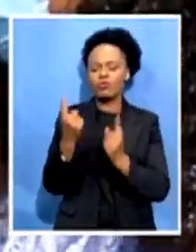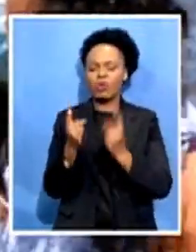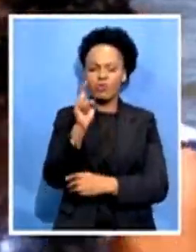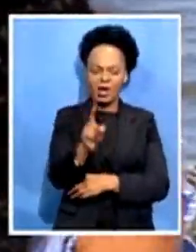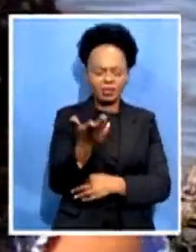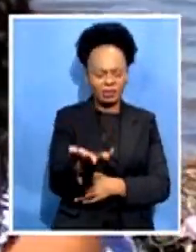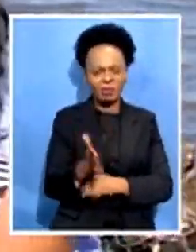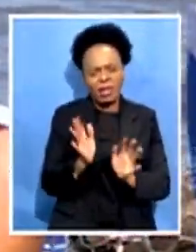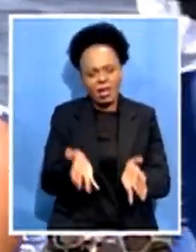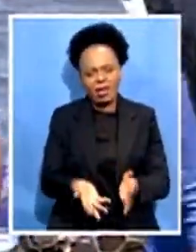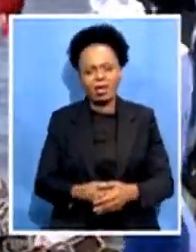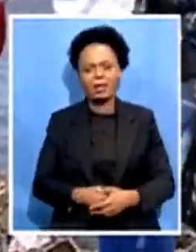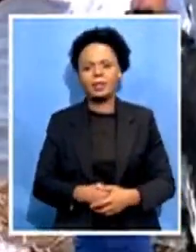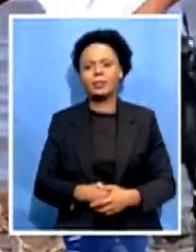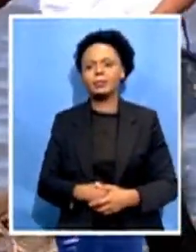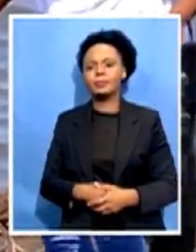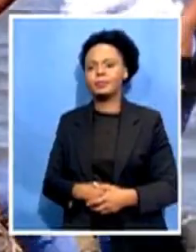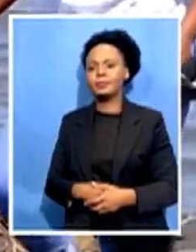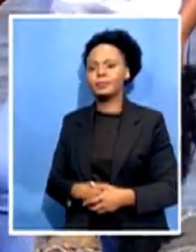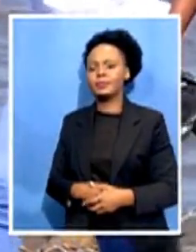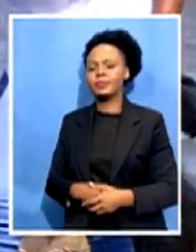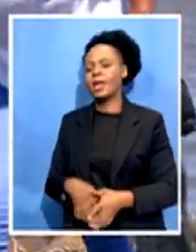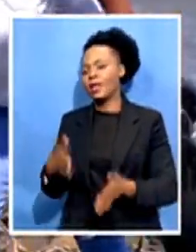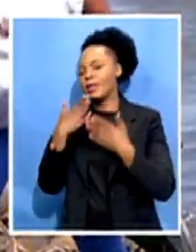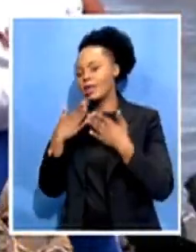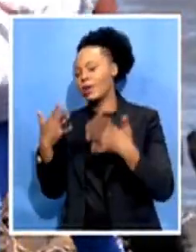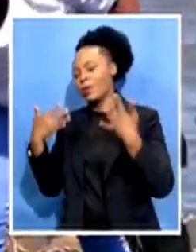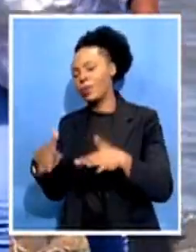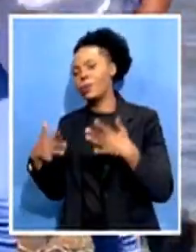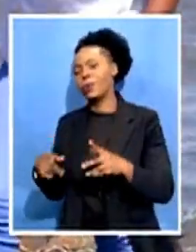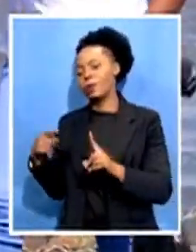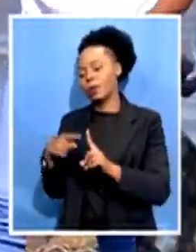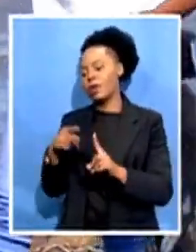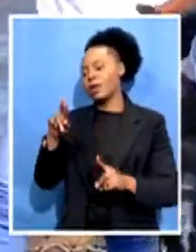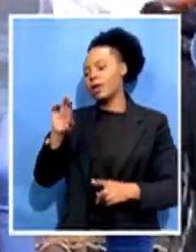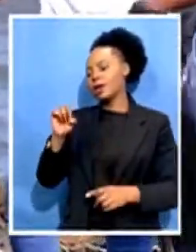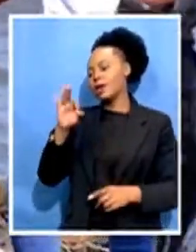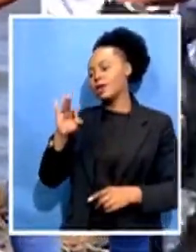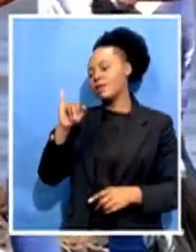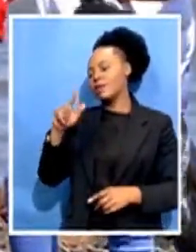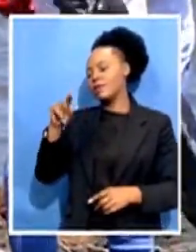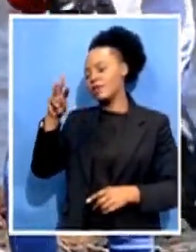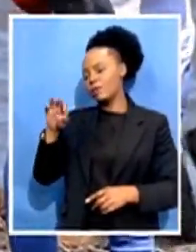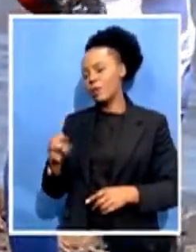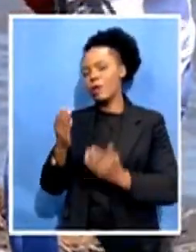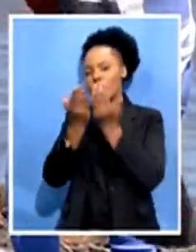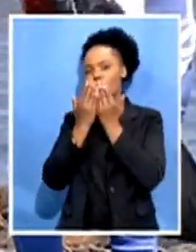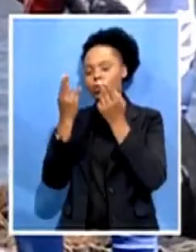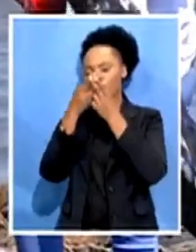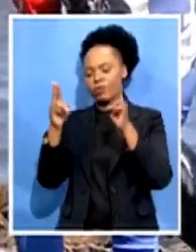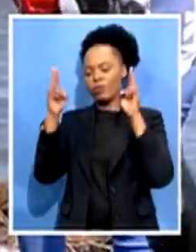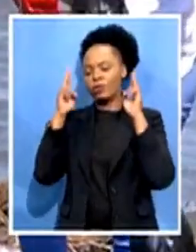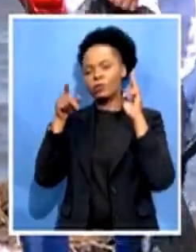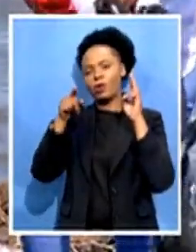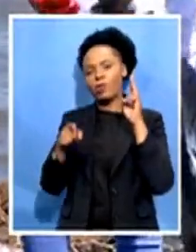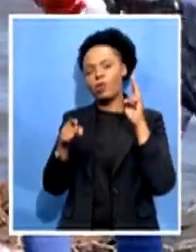Thank you so much. That was Rufiel Wemofa-King, a marine biologist at the University of KwaZulu-Natal, just speaking about the initiative that they're running down here at the